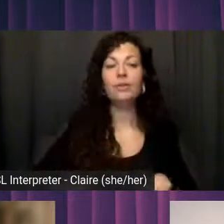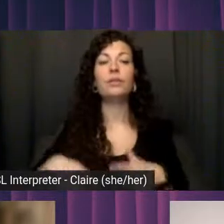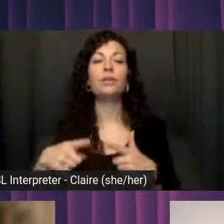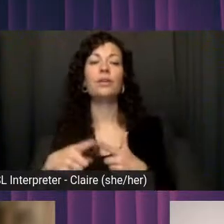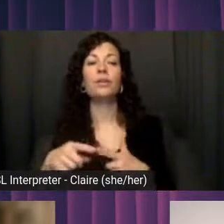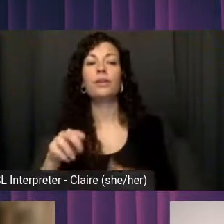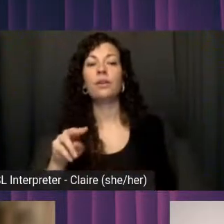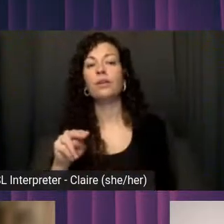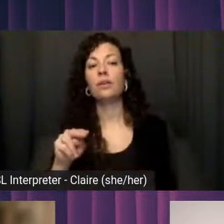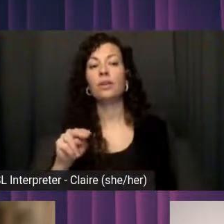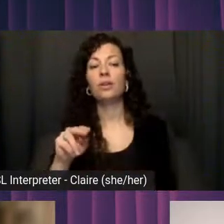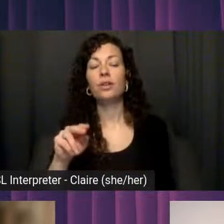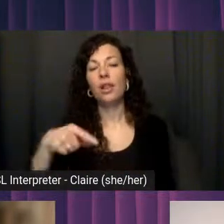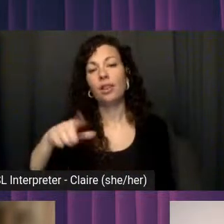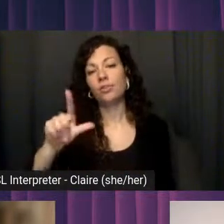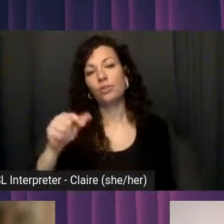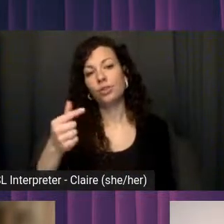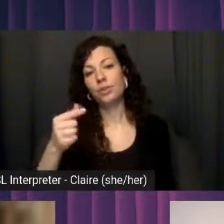intersects.